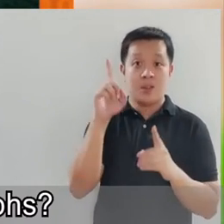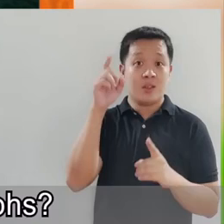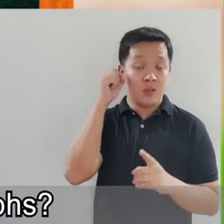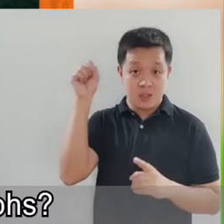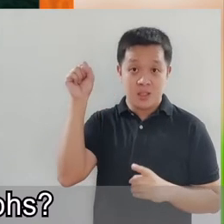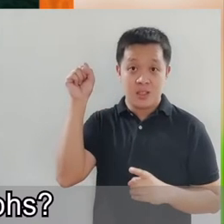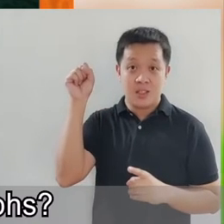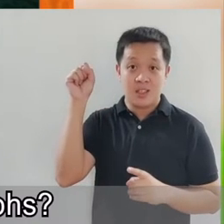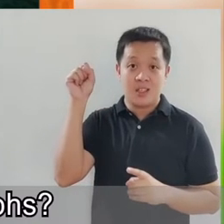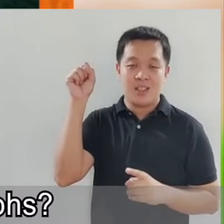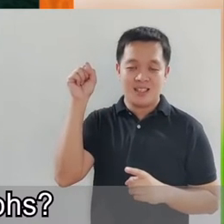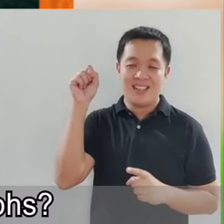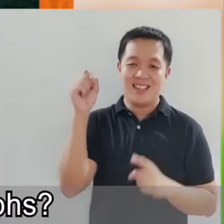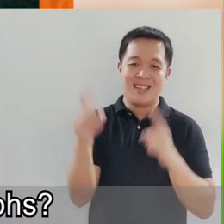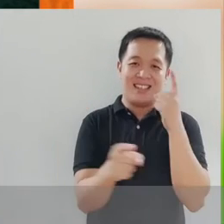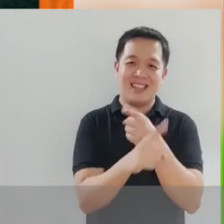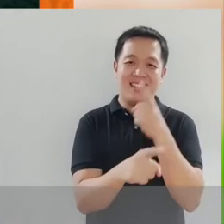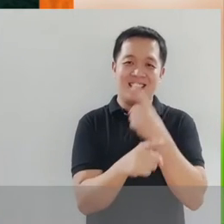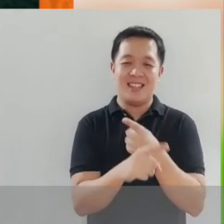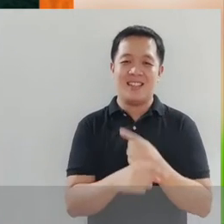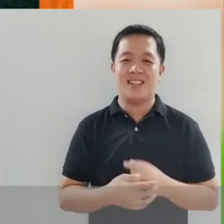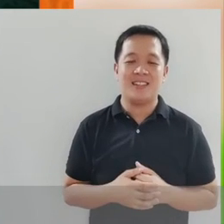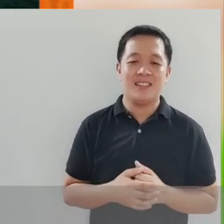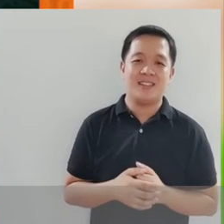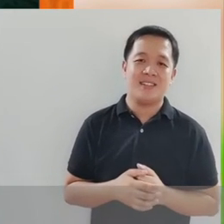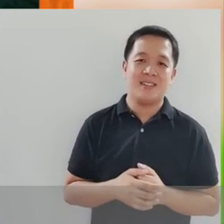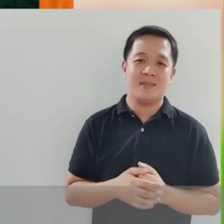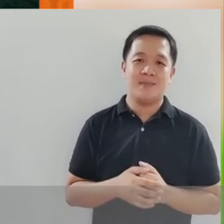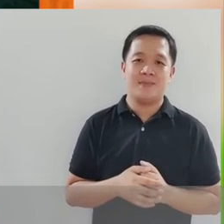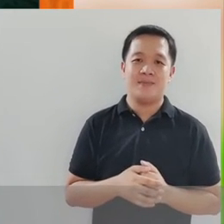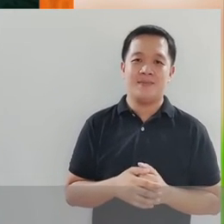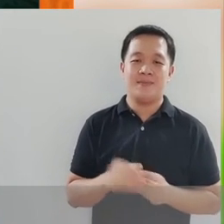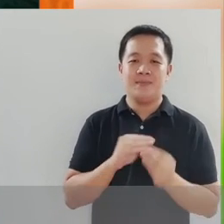consonant digraphs? Oh yes!